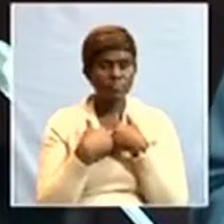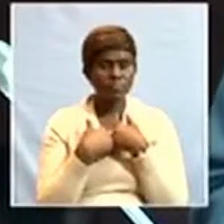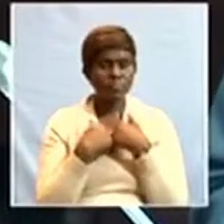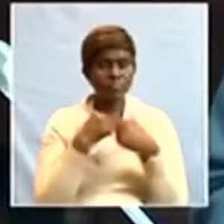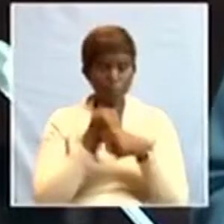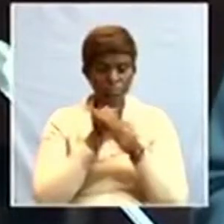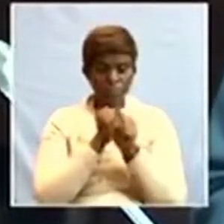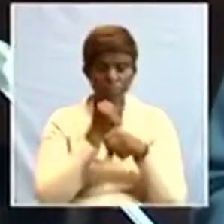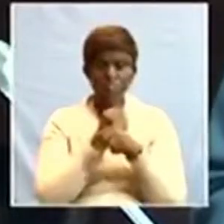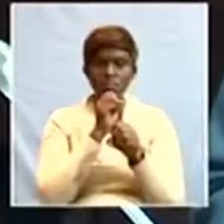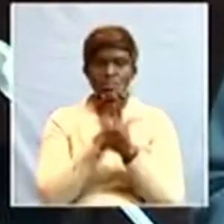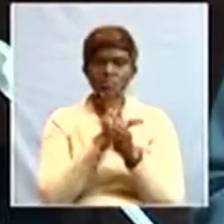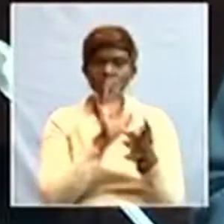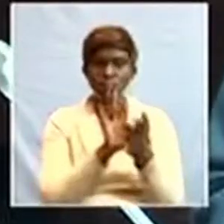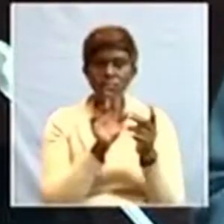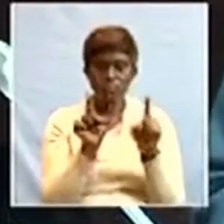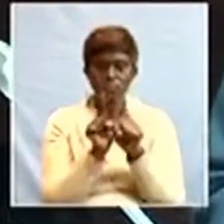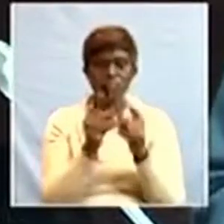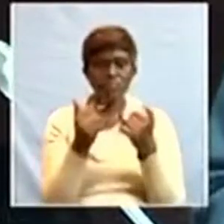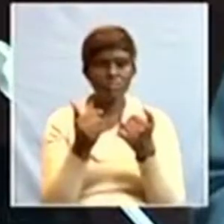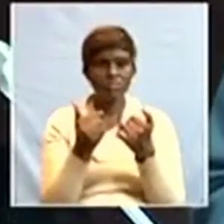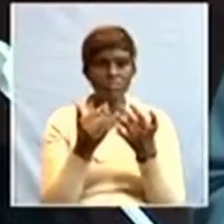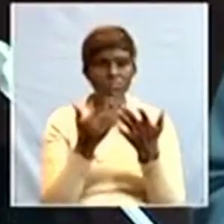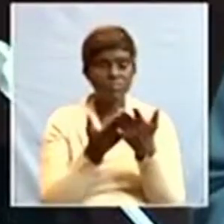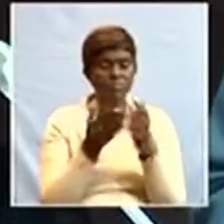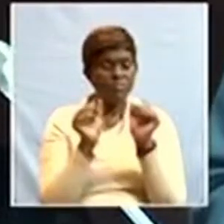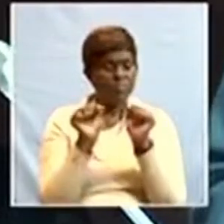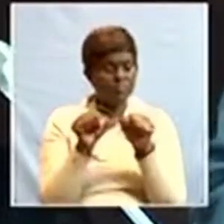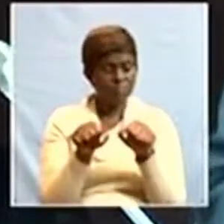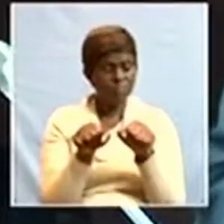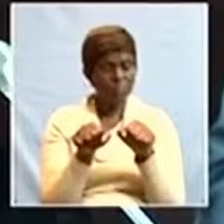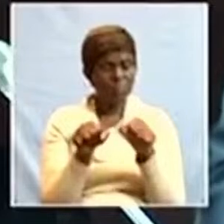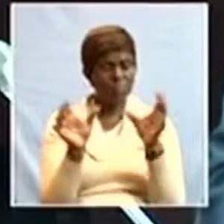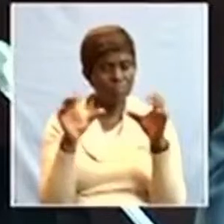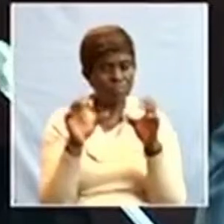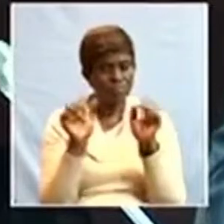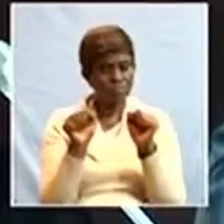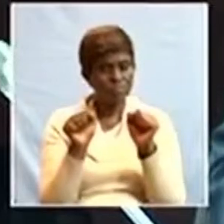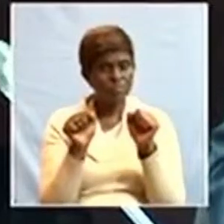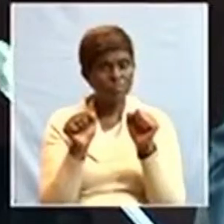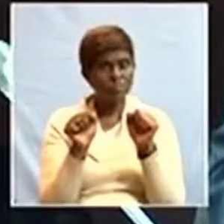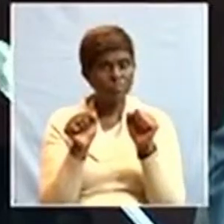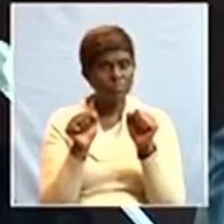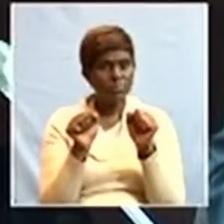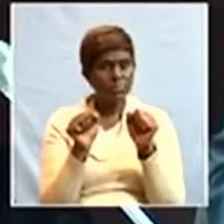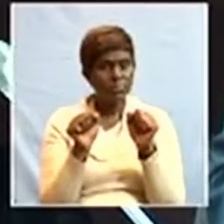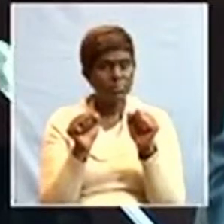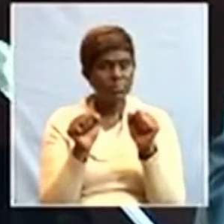made available, is it possible that the committee can be